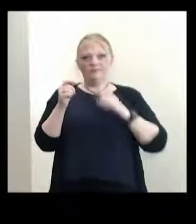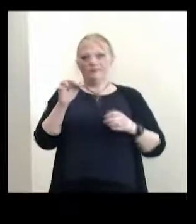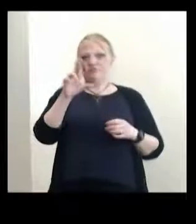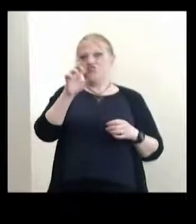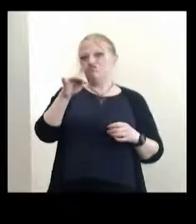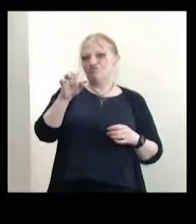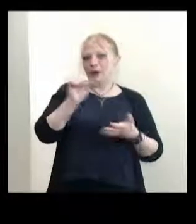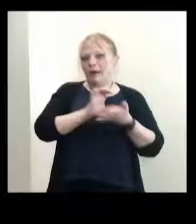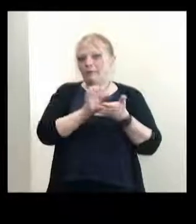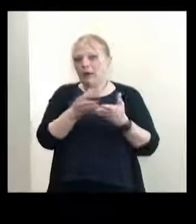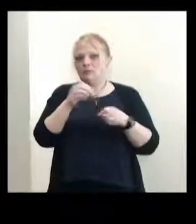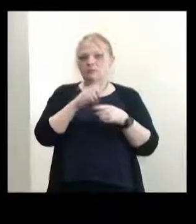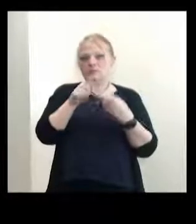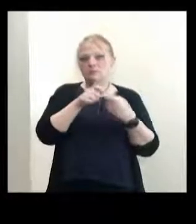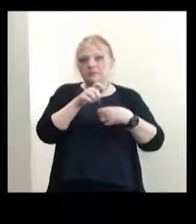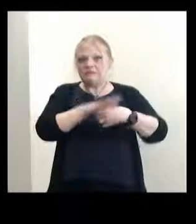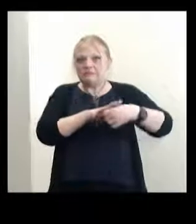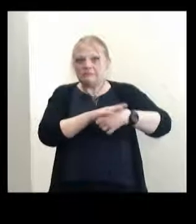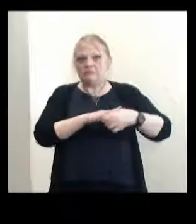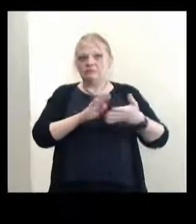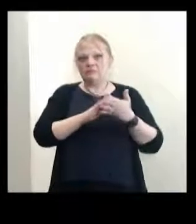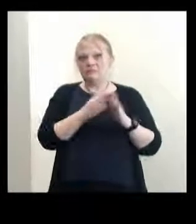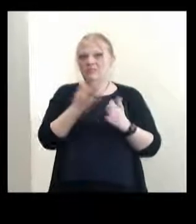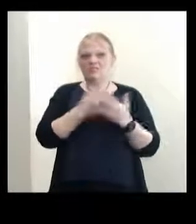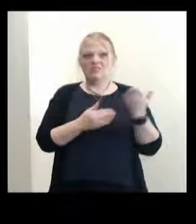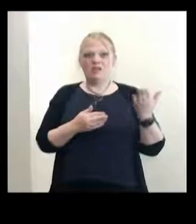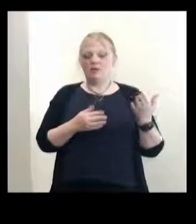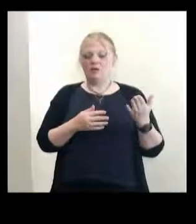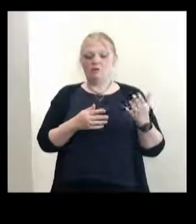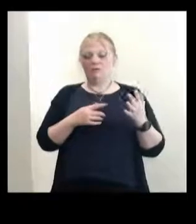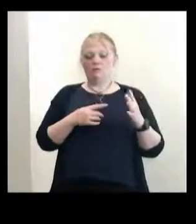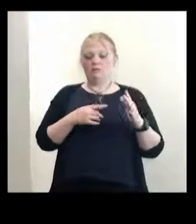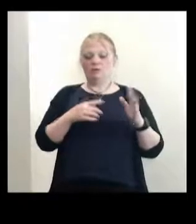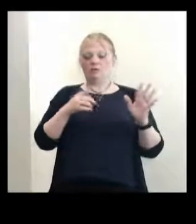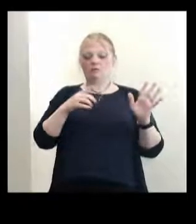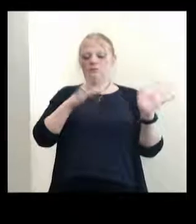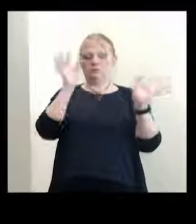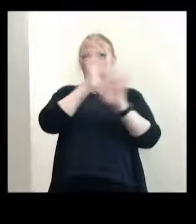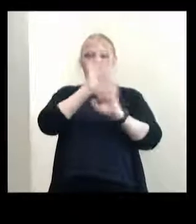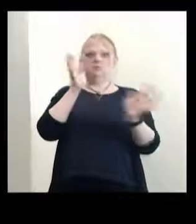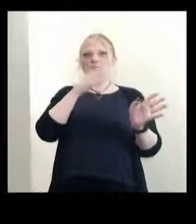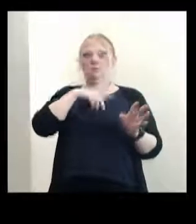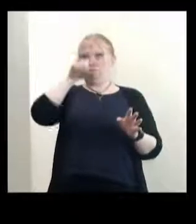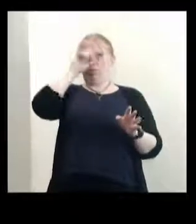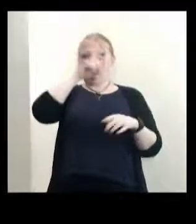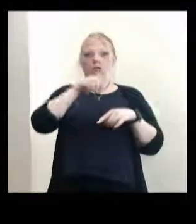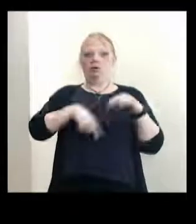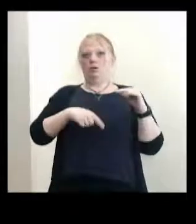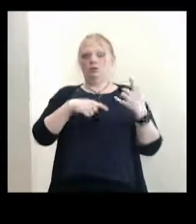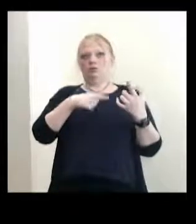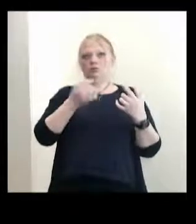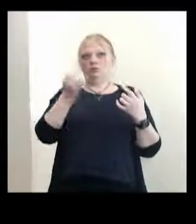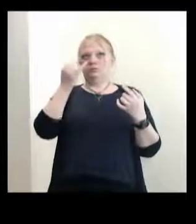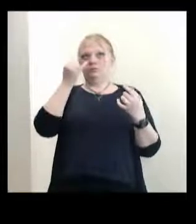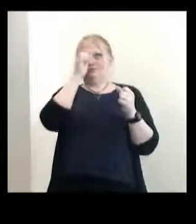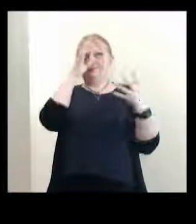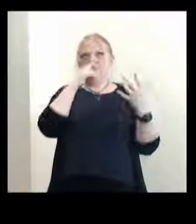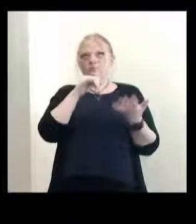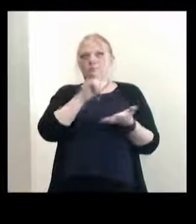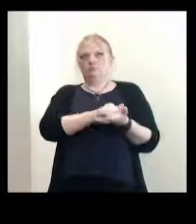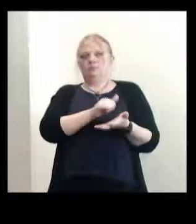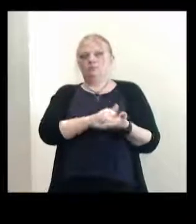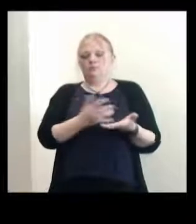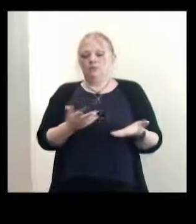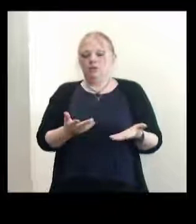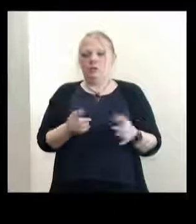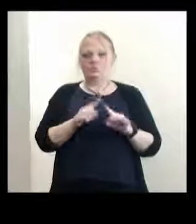codes of our community. Some of these are just unfathomable in my eyes, but we also know that some folks have transportation